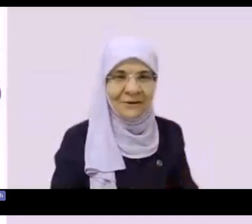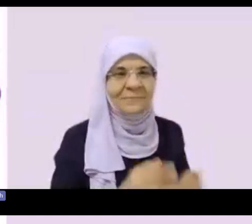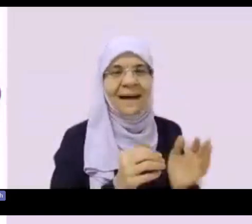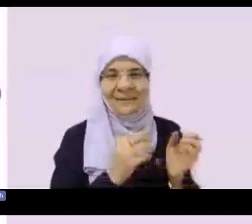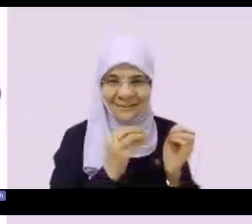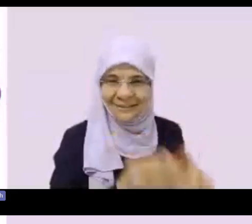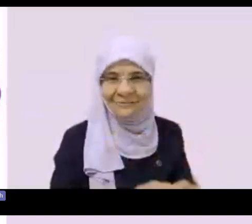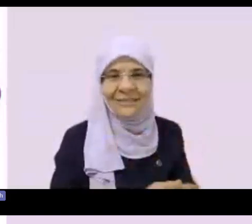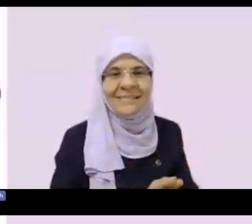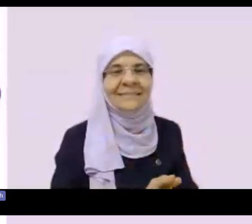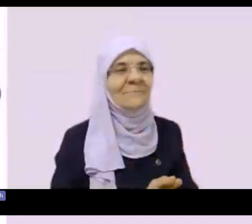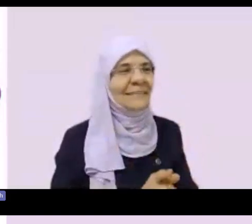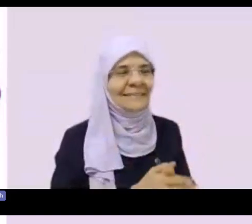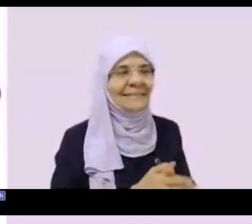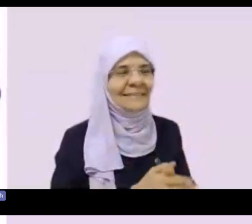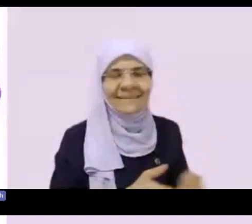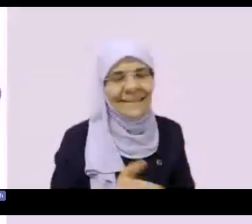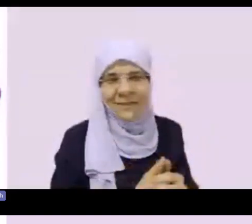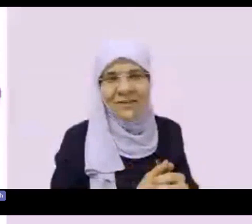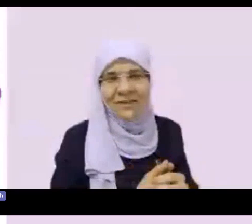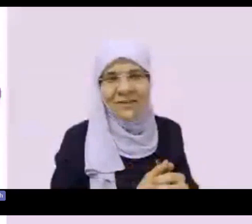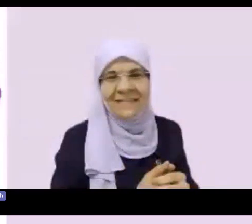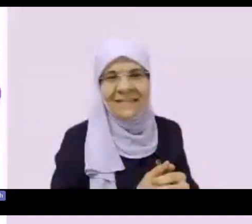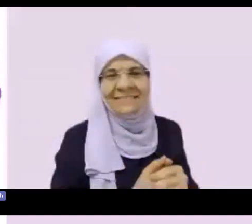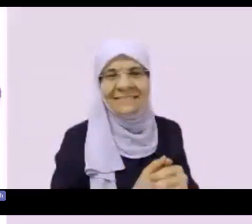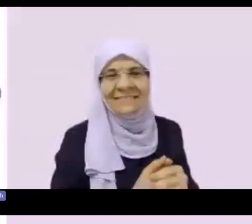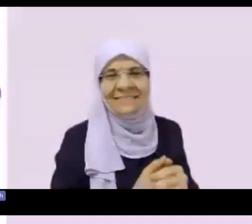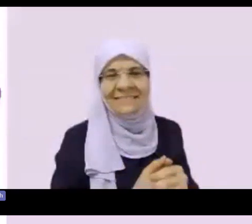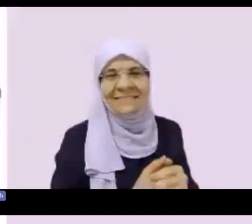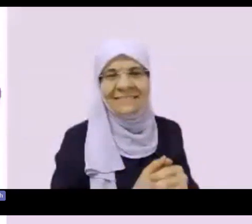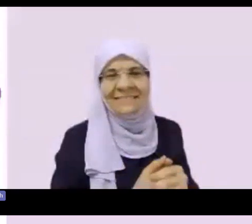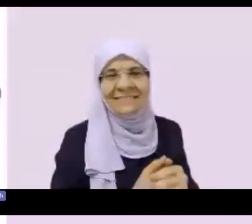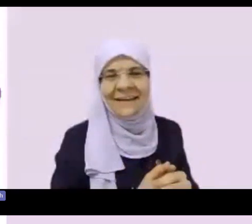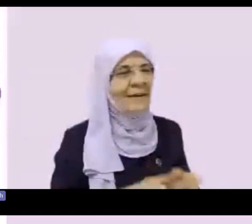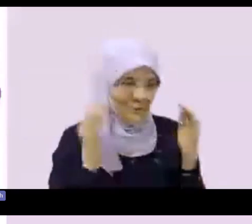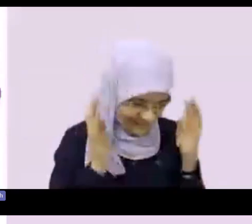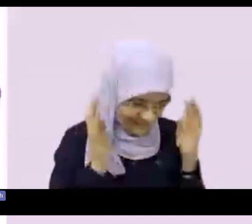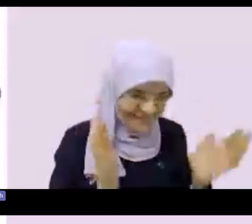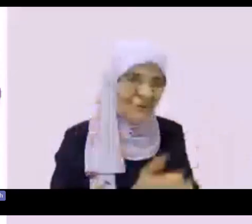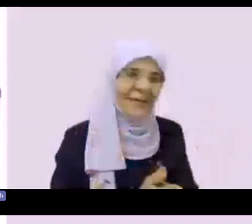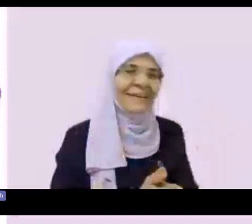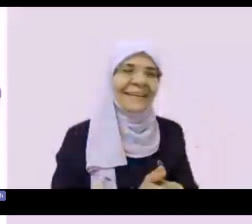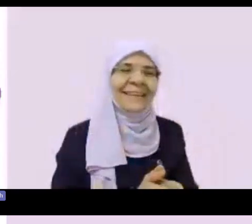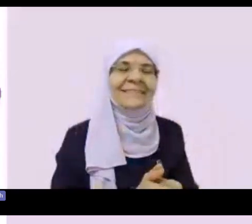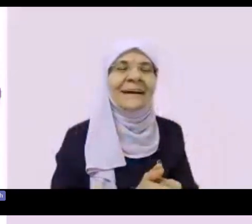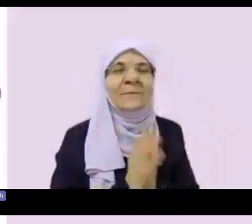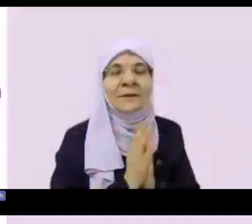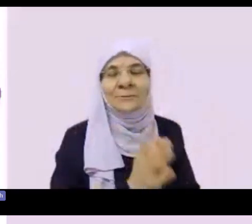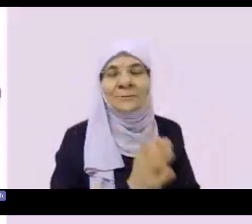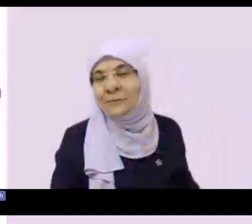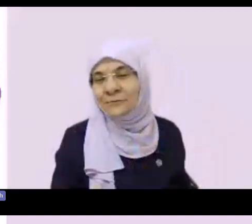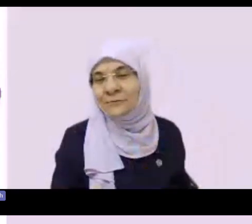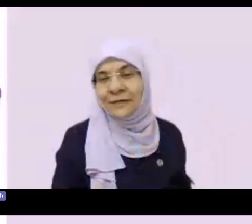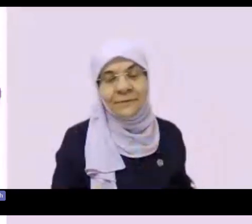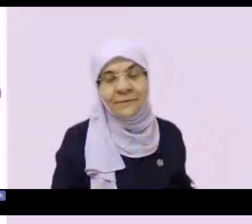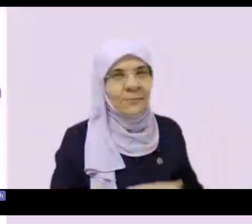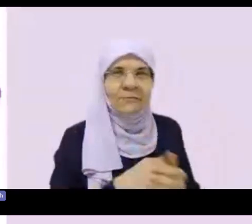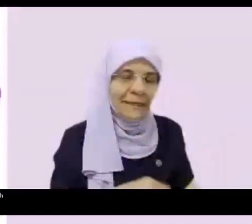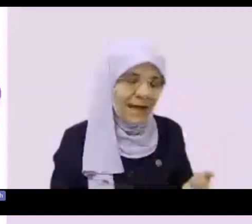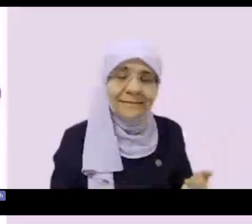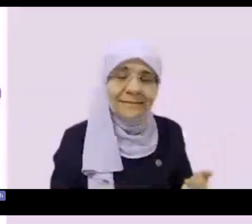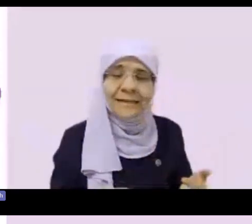but I didn't have the chance at that time, also I didn't know her at that time, to meet Professor Anne. This was in